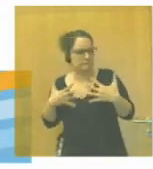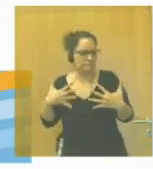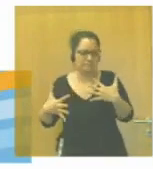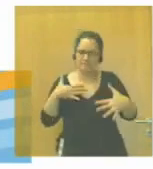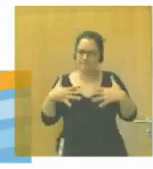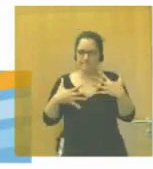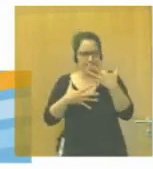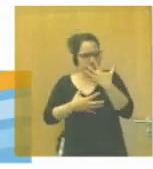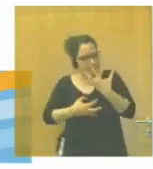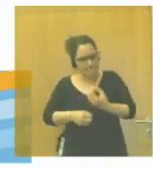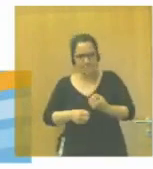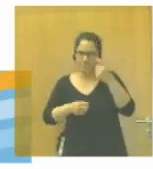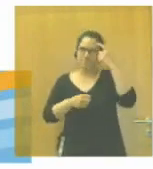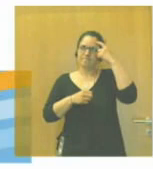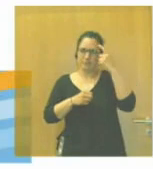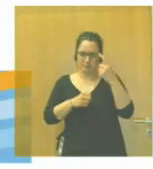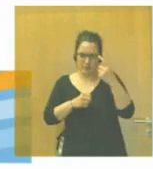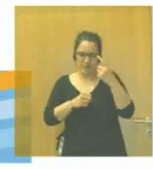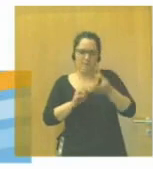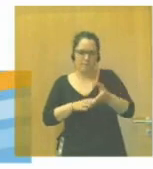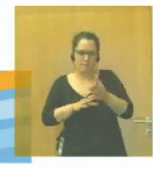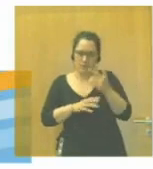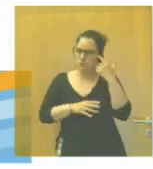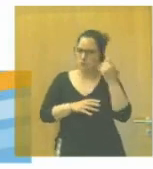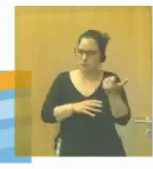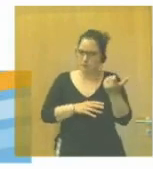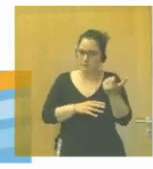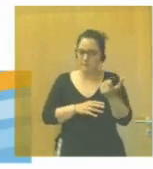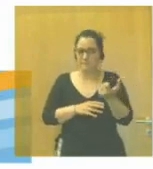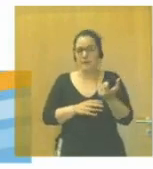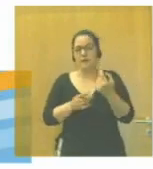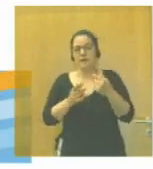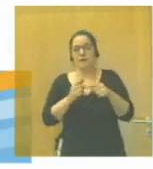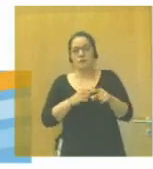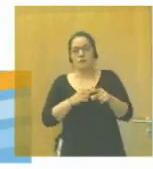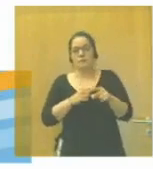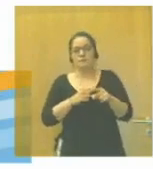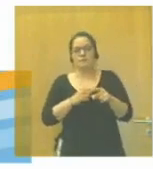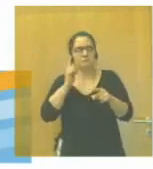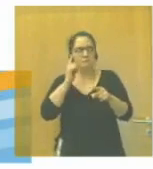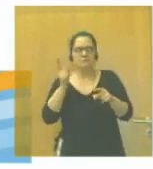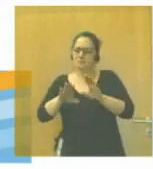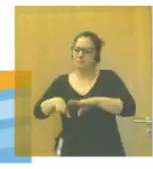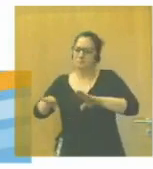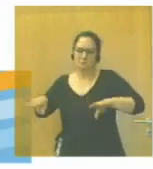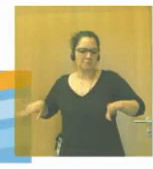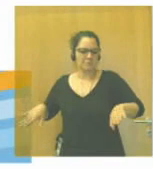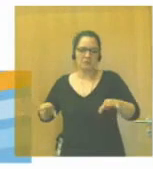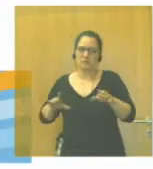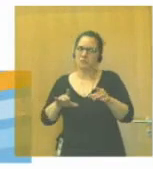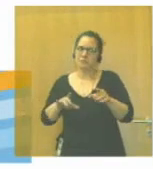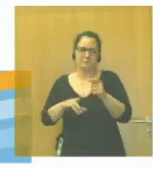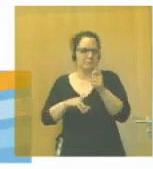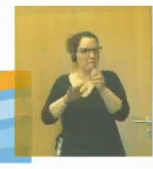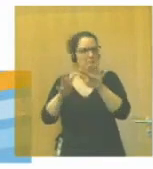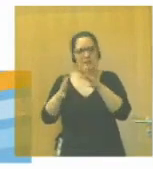I think this is a similar statistic, that 1 in 5 kids in the U.S. consider suicide. 1 in 11 youth in the U.S. make an attempt. I